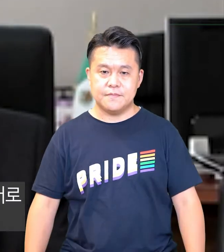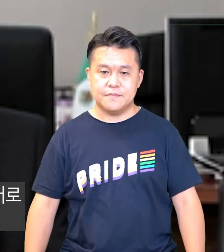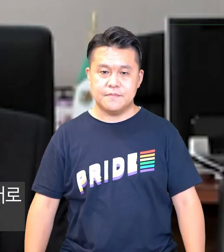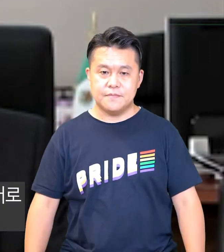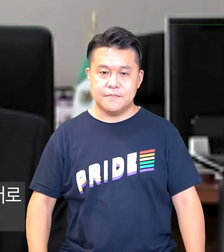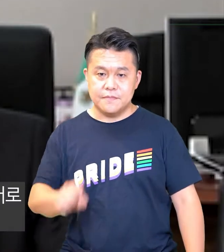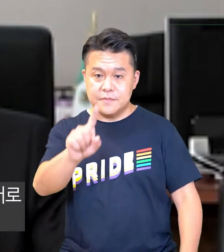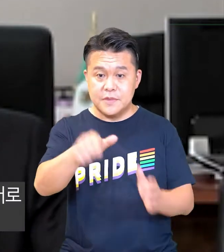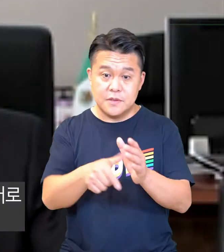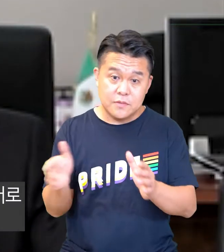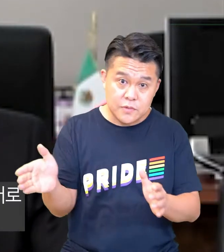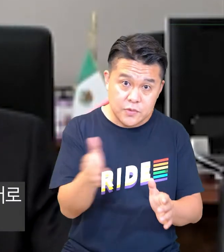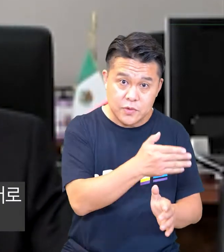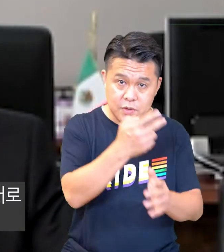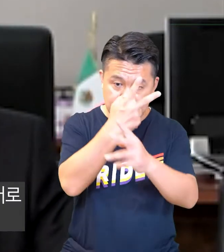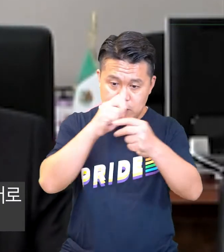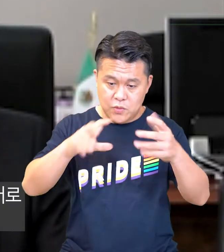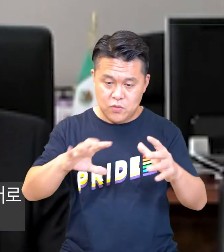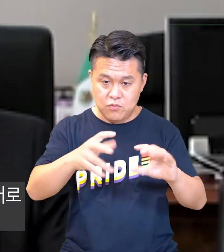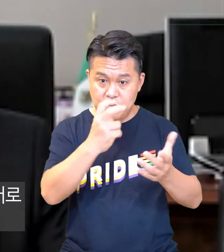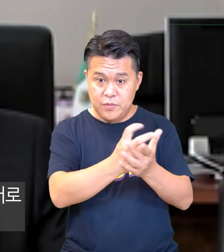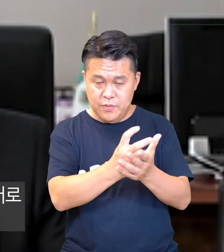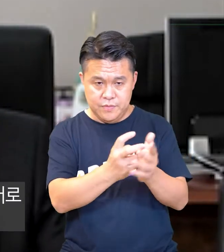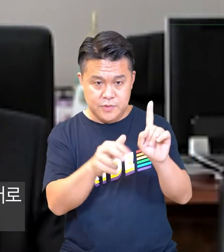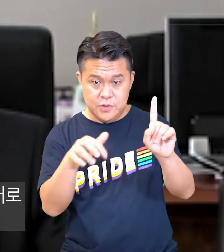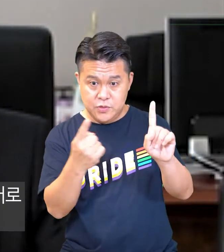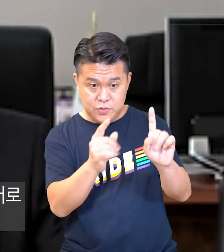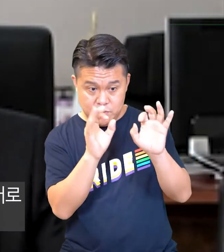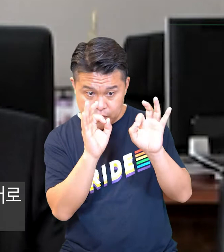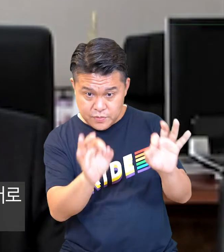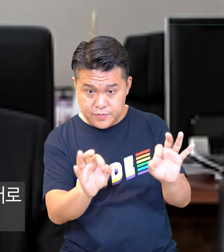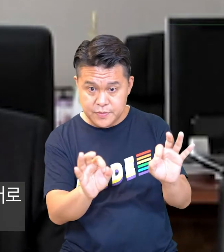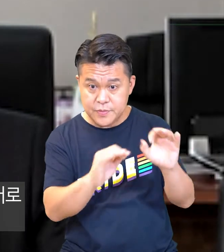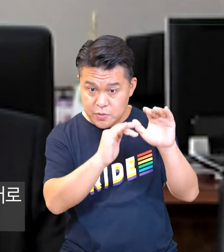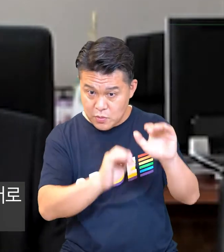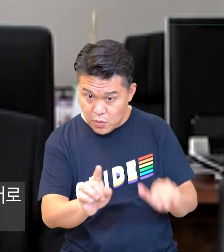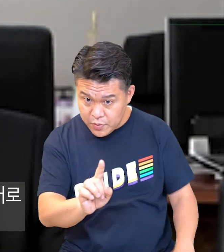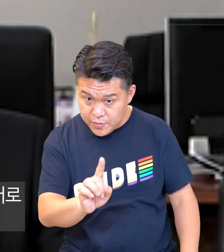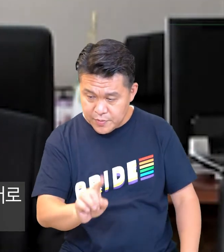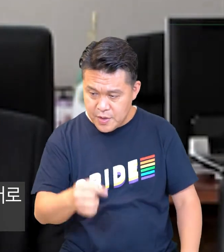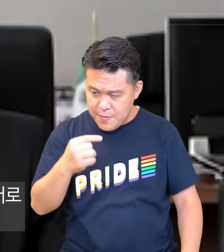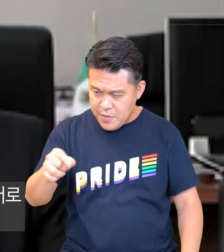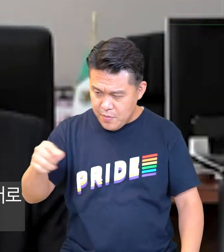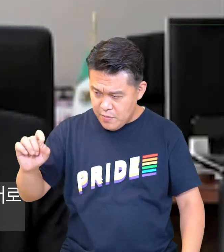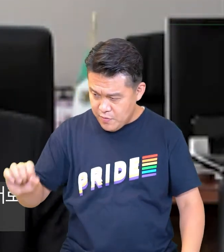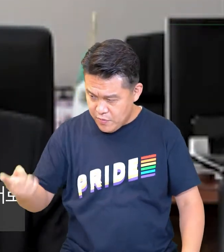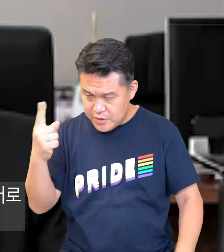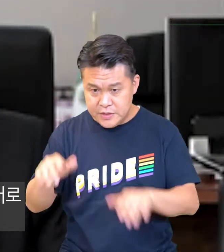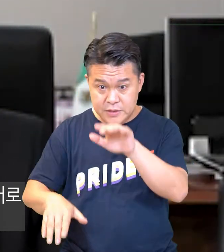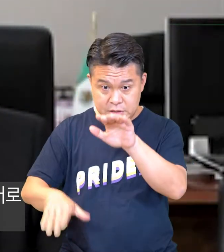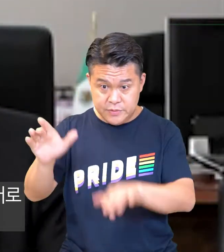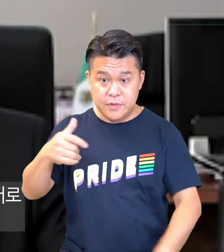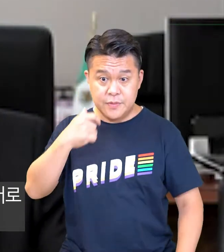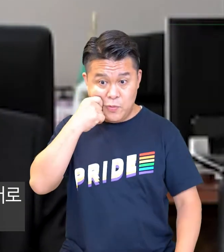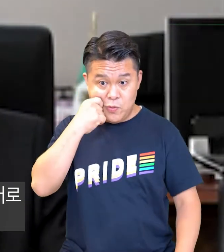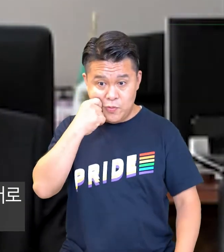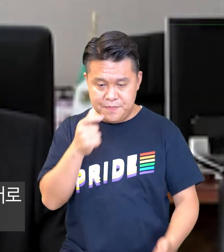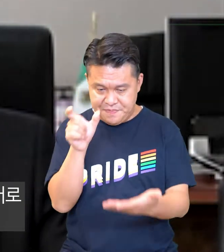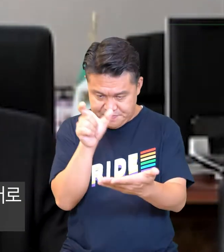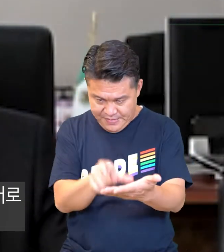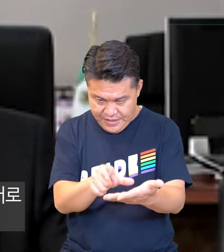that point, the Mexican Constitution, in its first article,